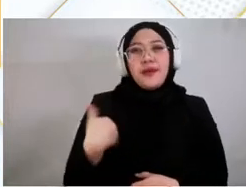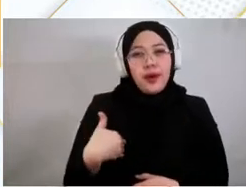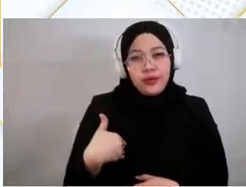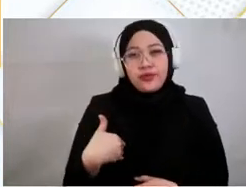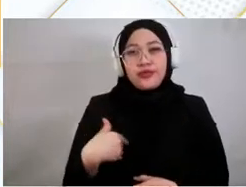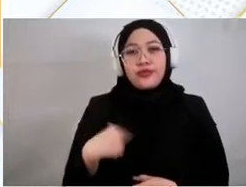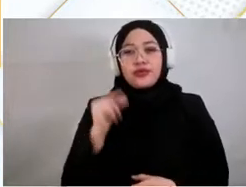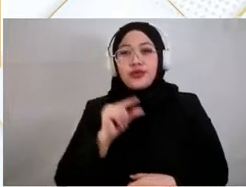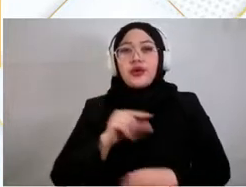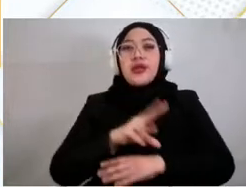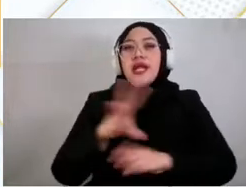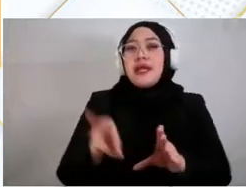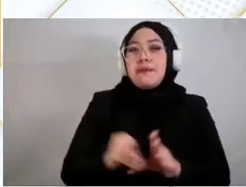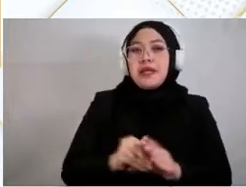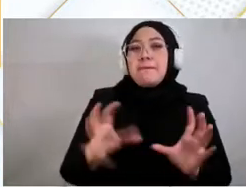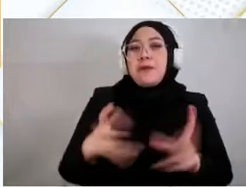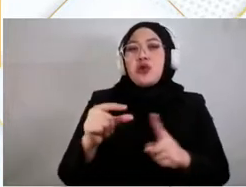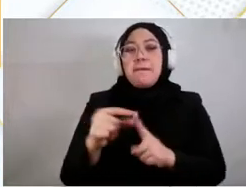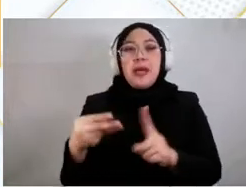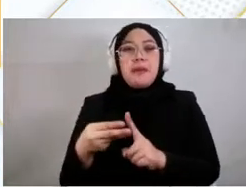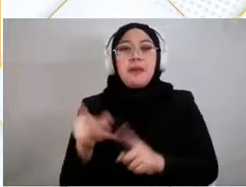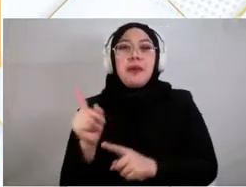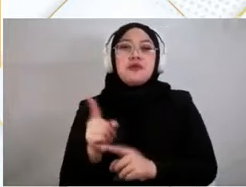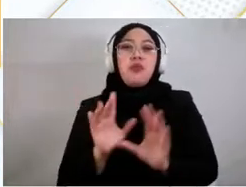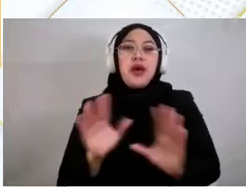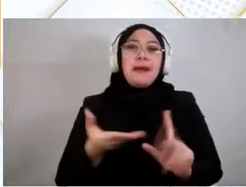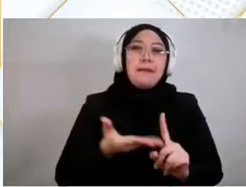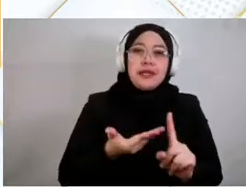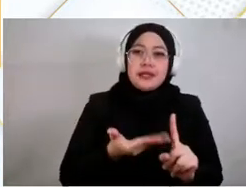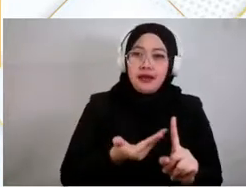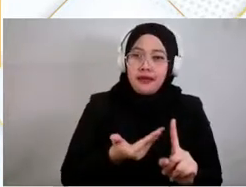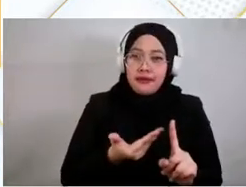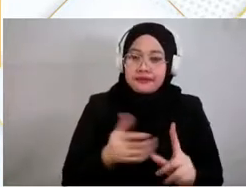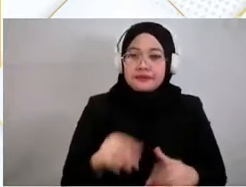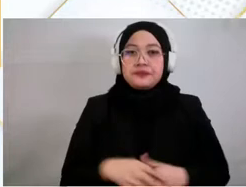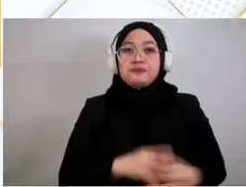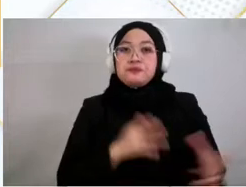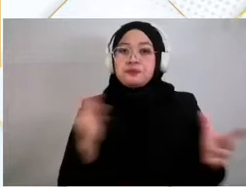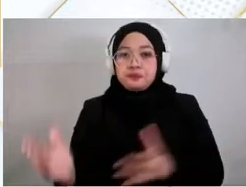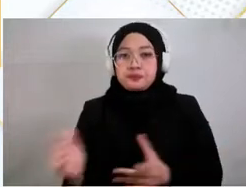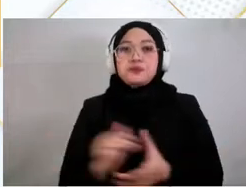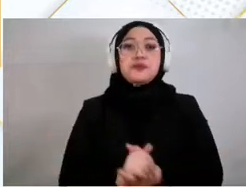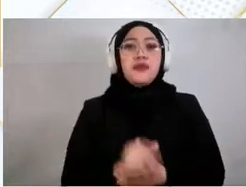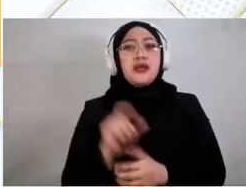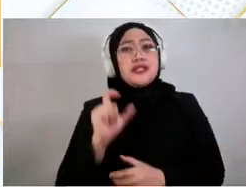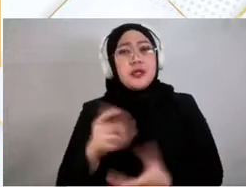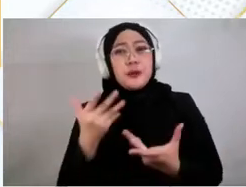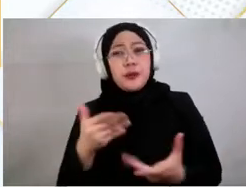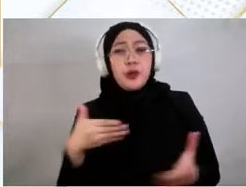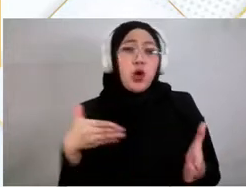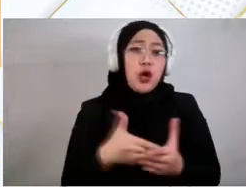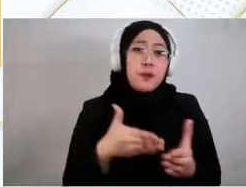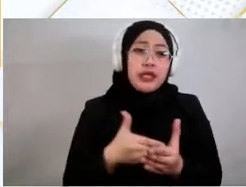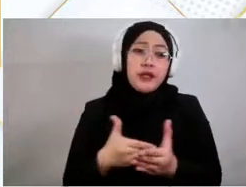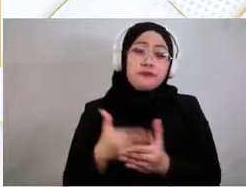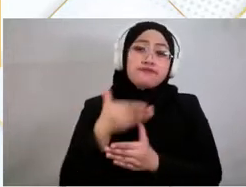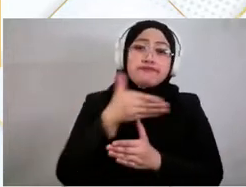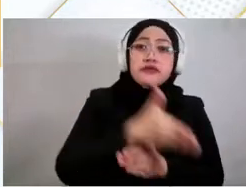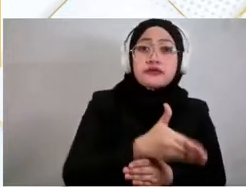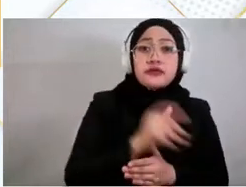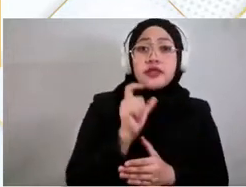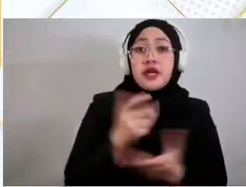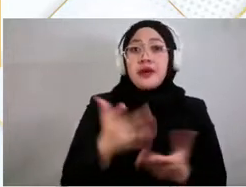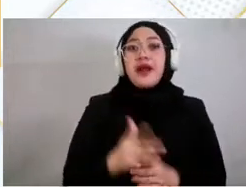missions. The question now, how we respond to all those challenges mentioned before? For budget,